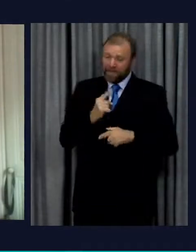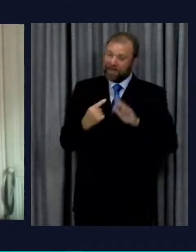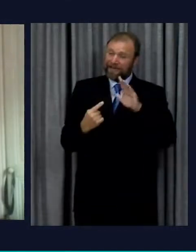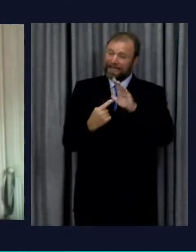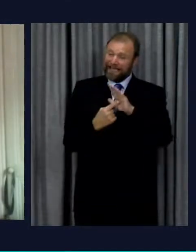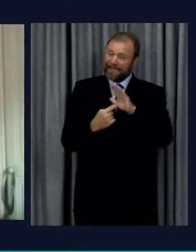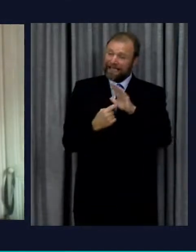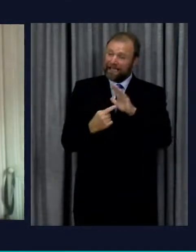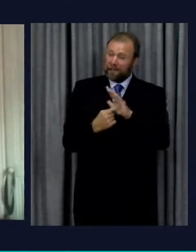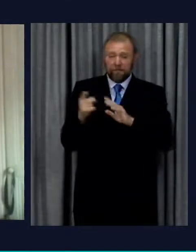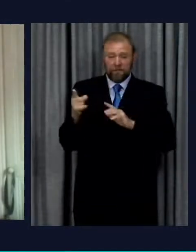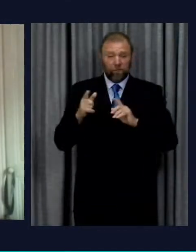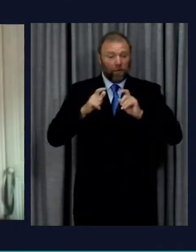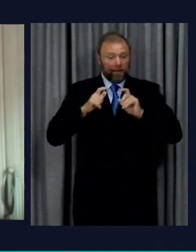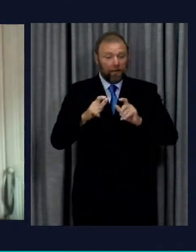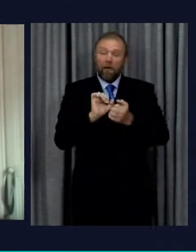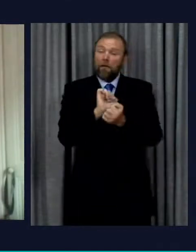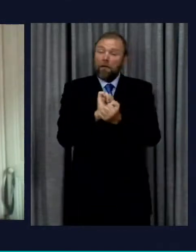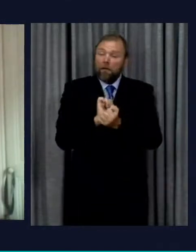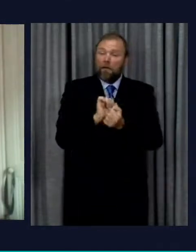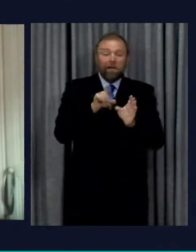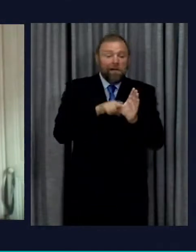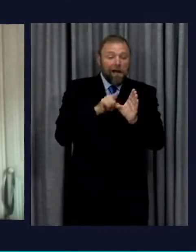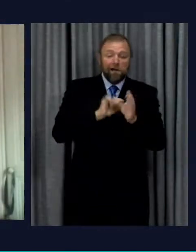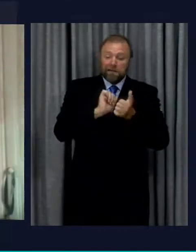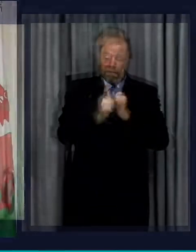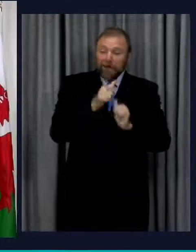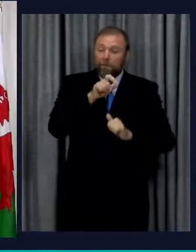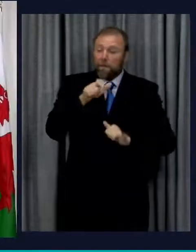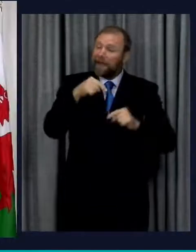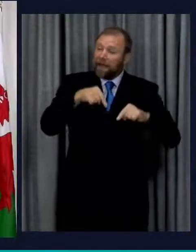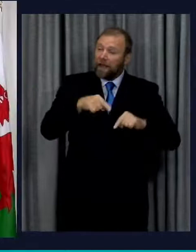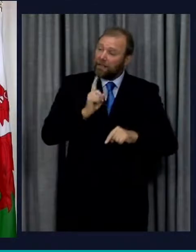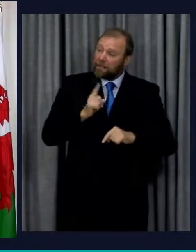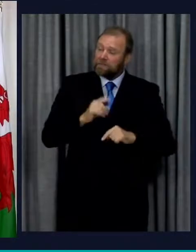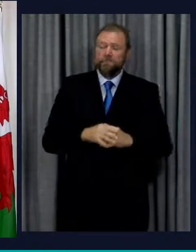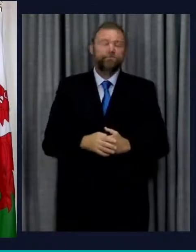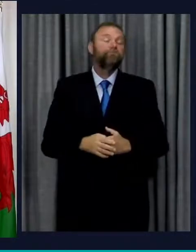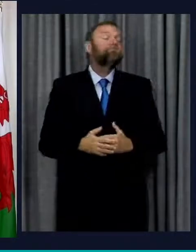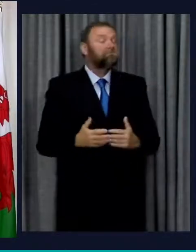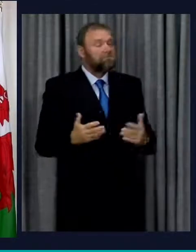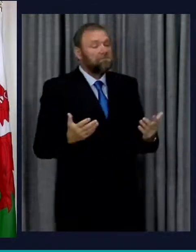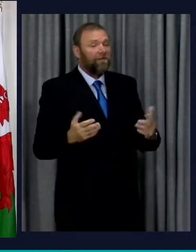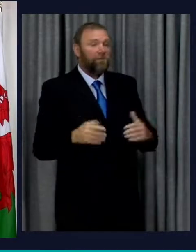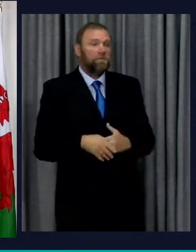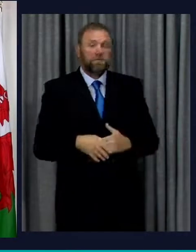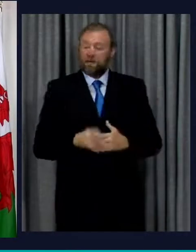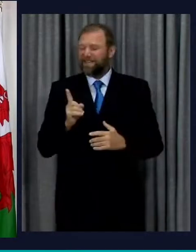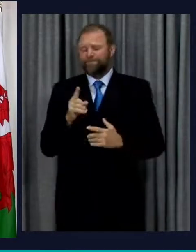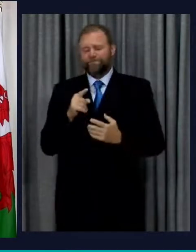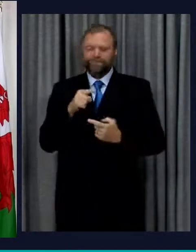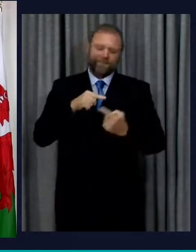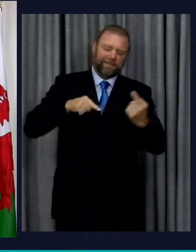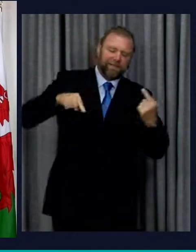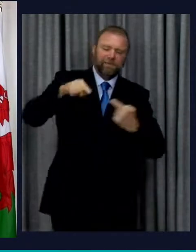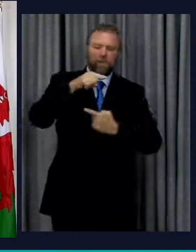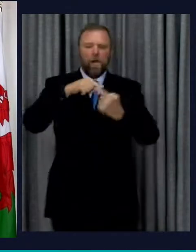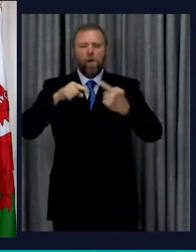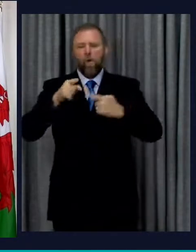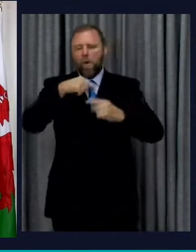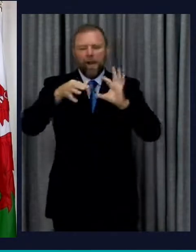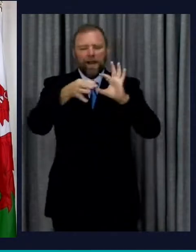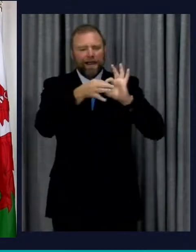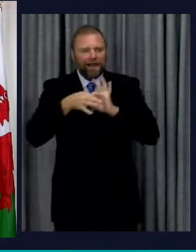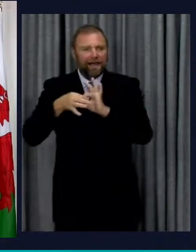keep young, talented people working in Wales? Well, it's circular, isn't it? Because if we keep young, talented people in Wales, we're likely to see more jobs,